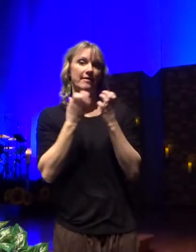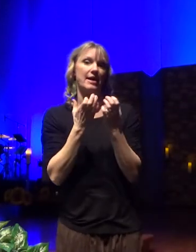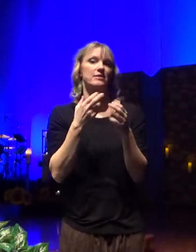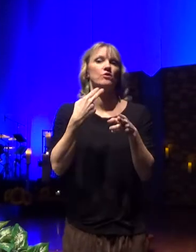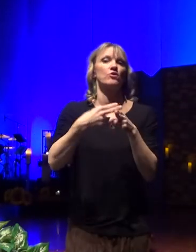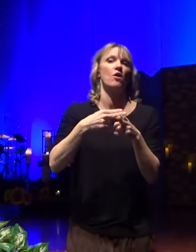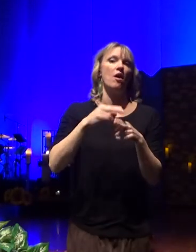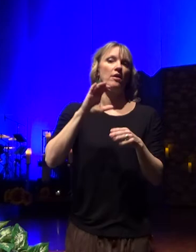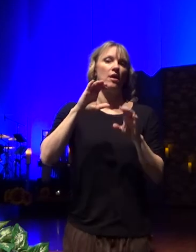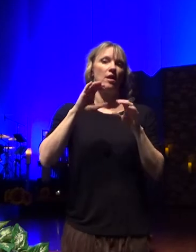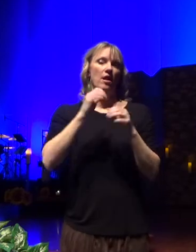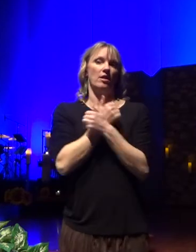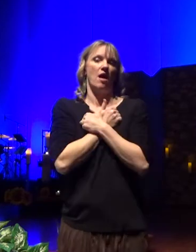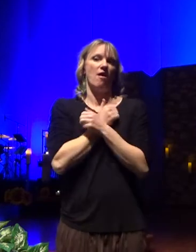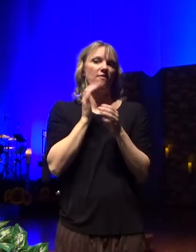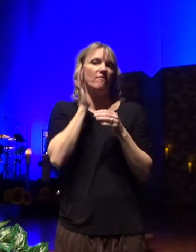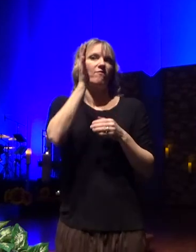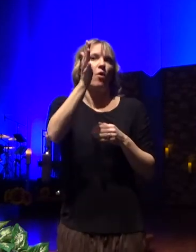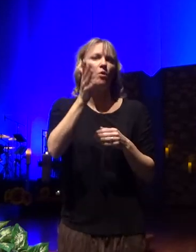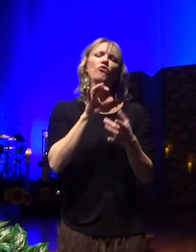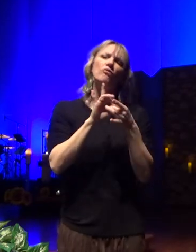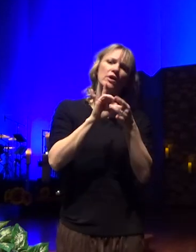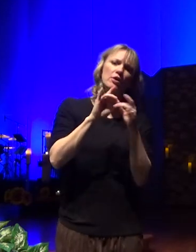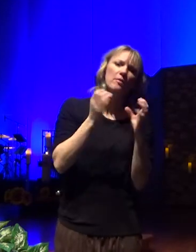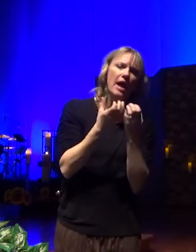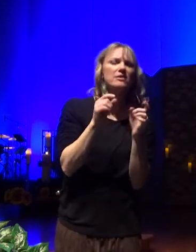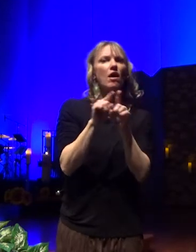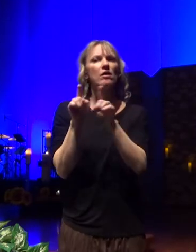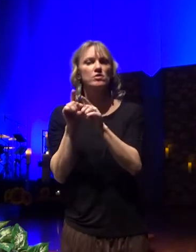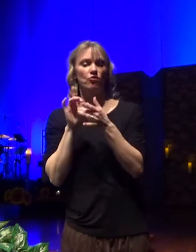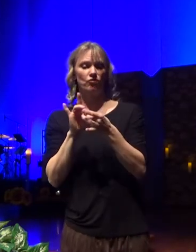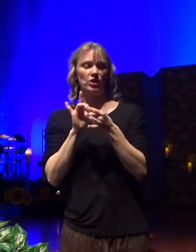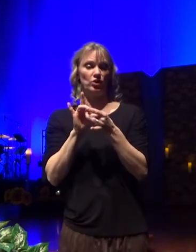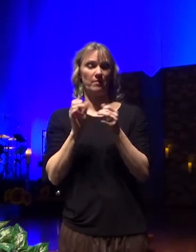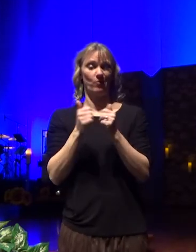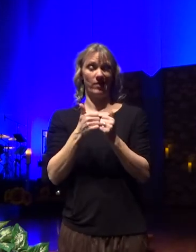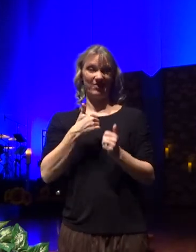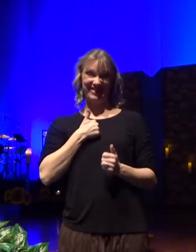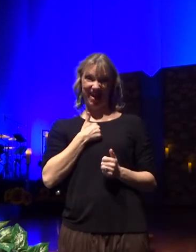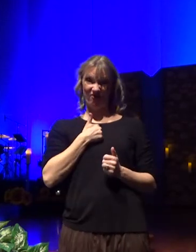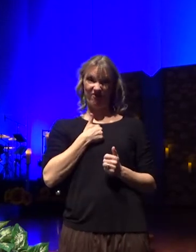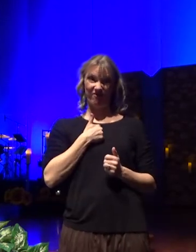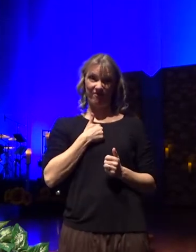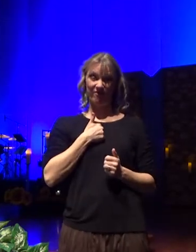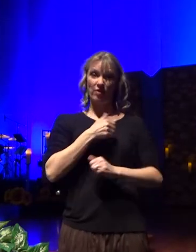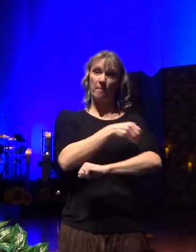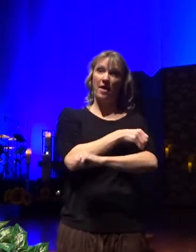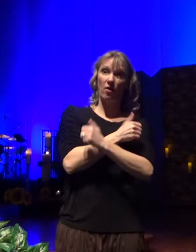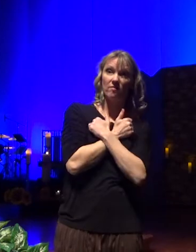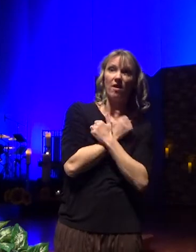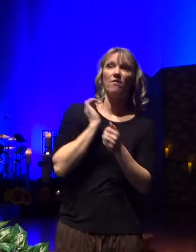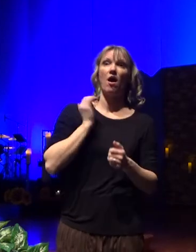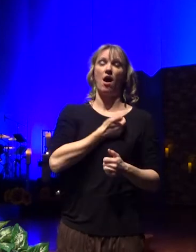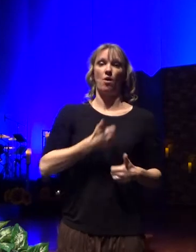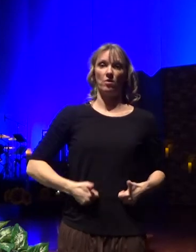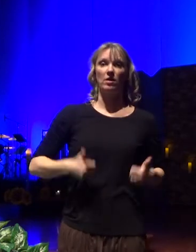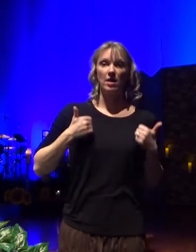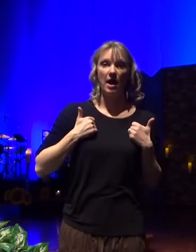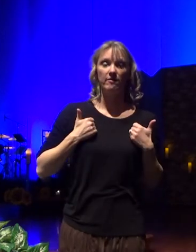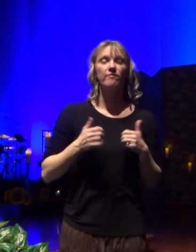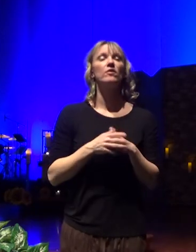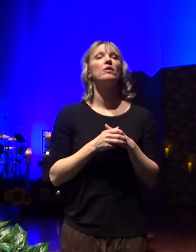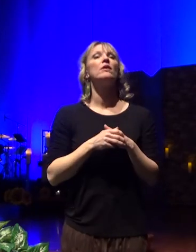It's called Love Forward, and it's a relationship class, but it's just as much about our relationship with love, with ourselves, and with the power of love in our